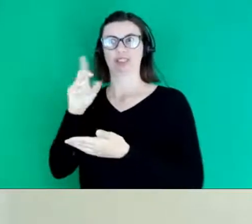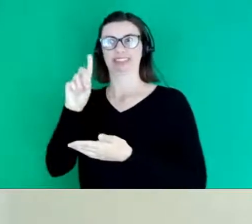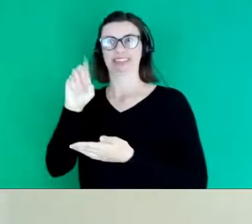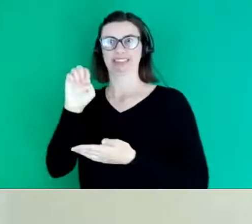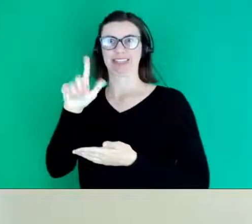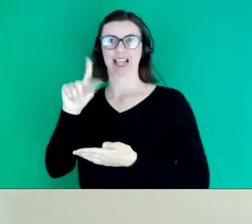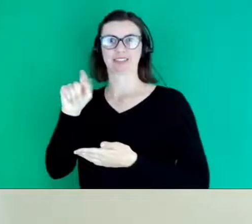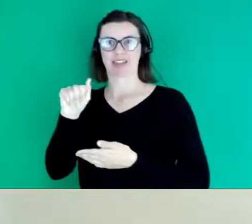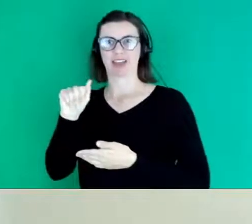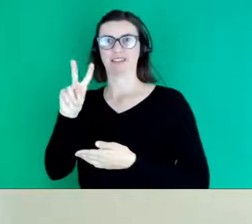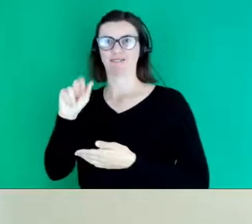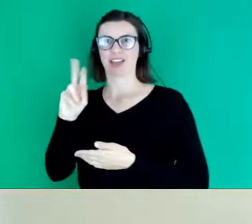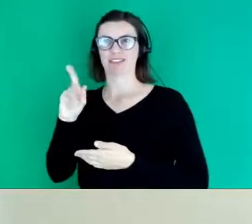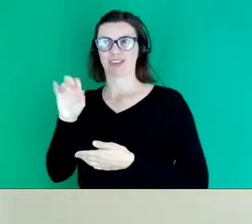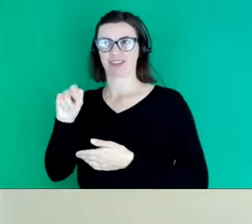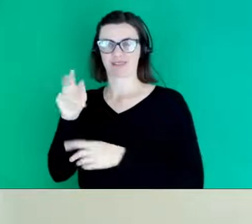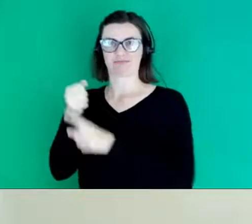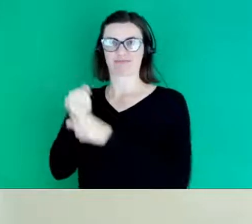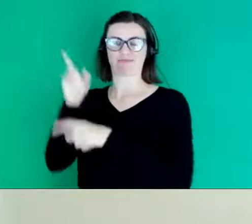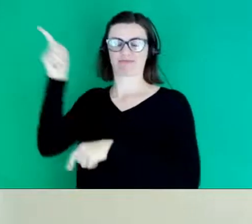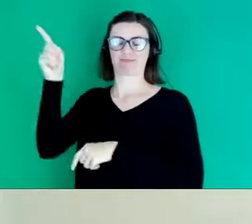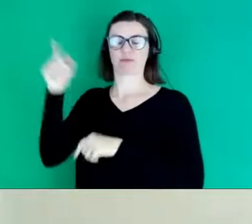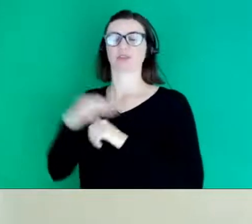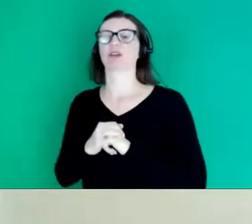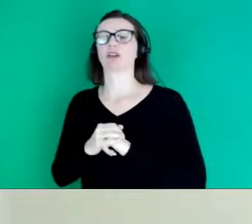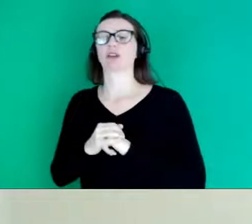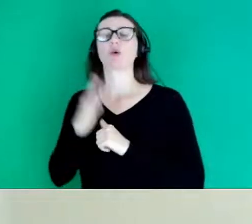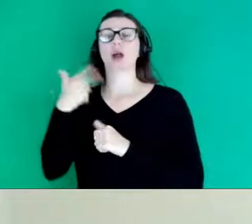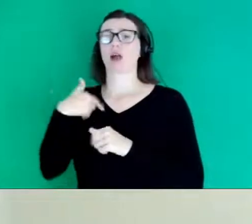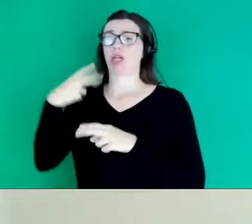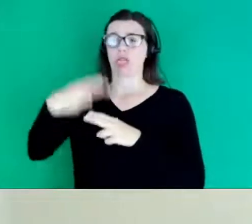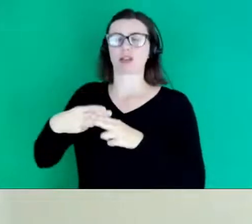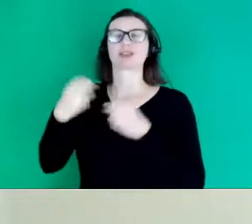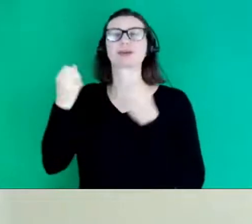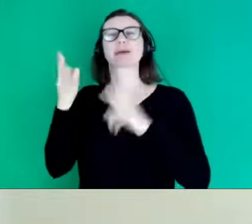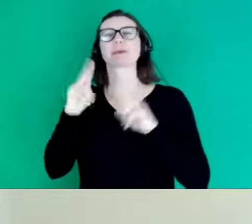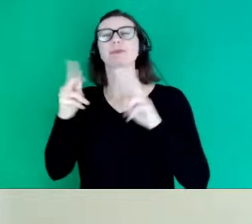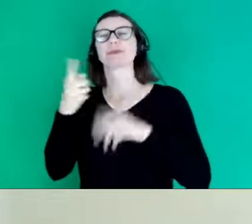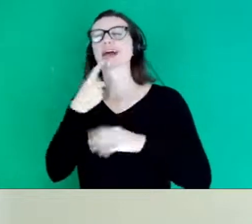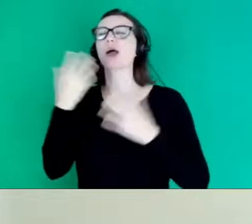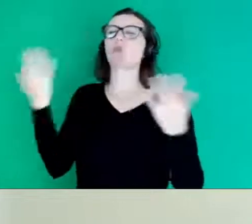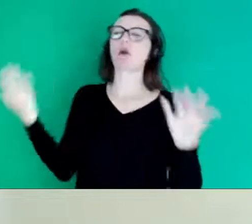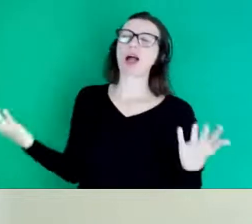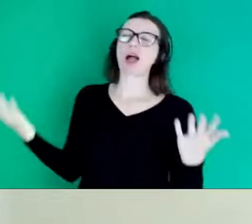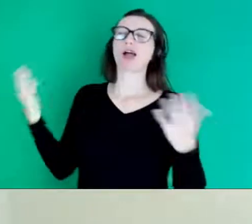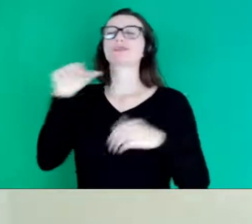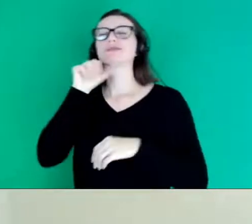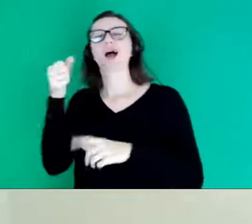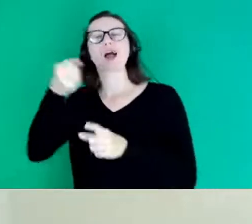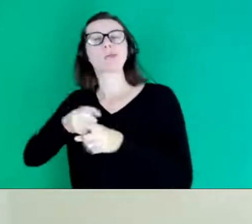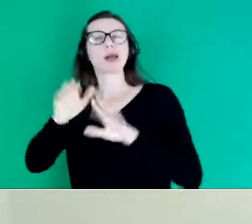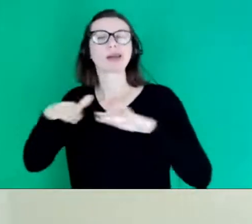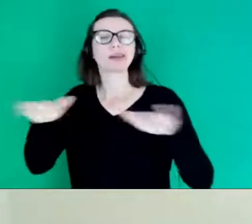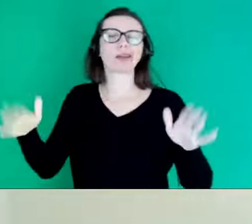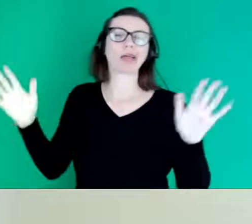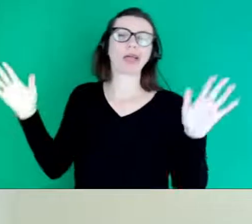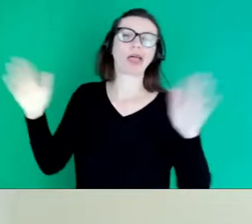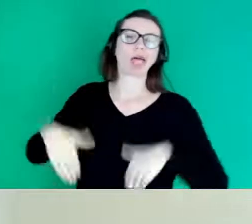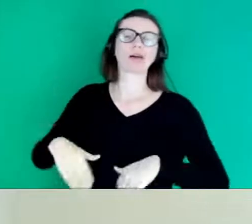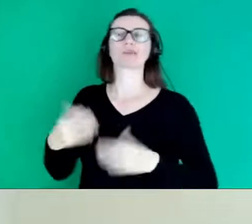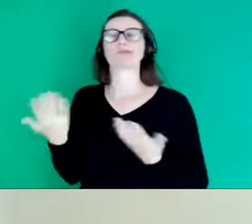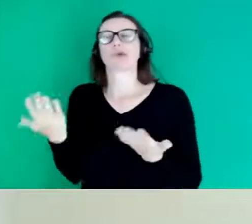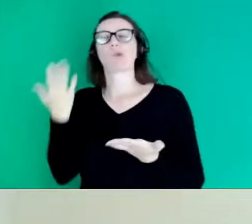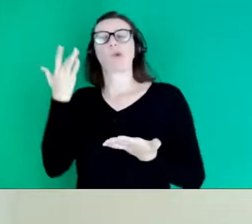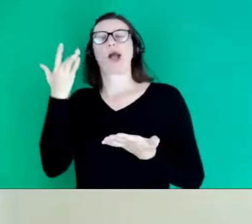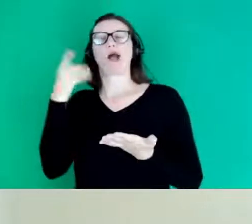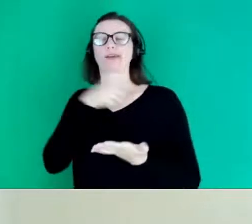point and the reason I wanted to bring it up is that many people say, well, it really doesn't affect the children, and so why should